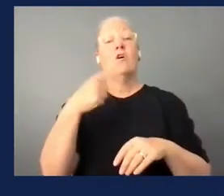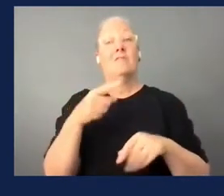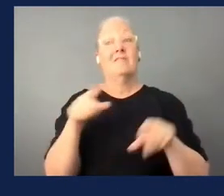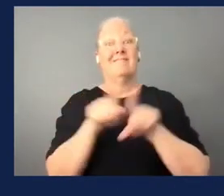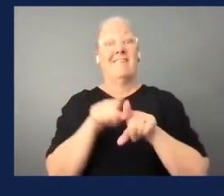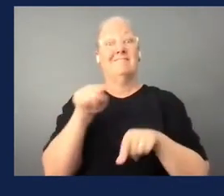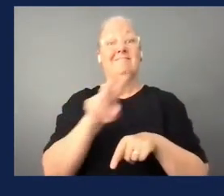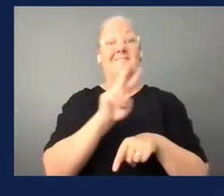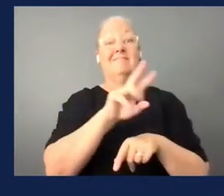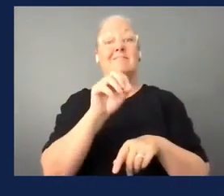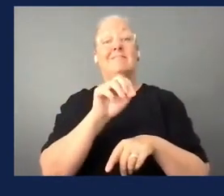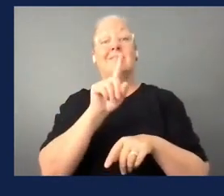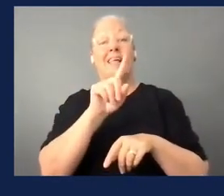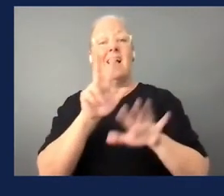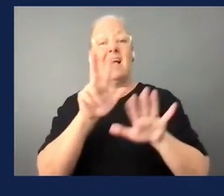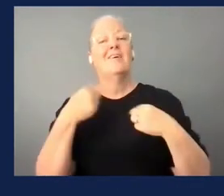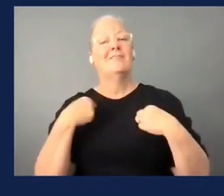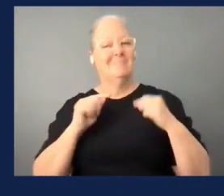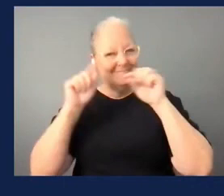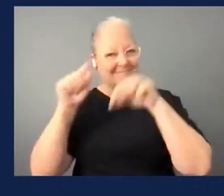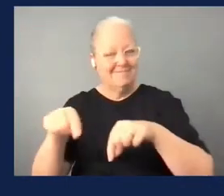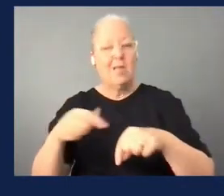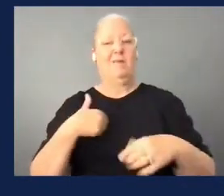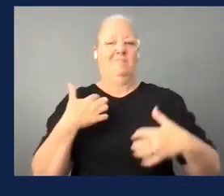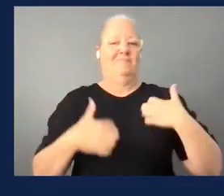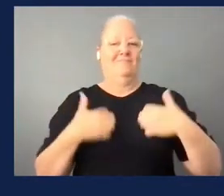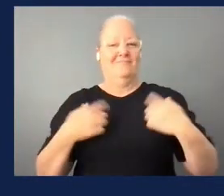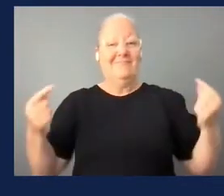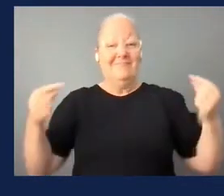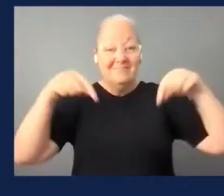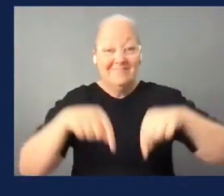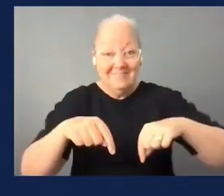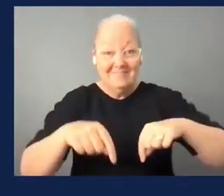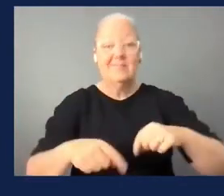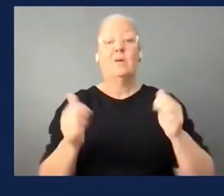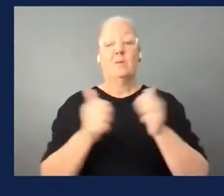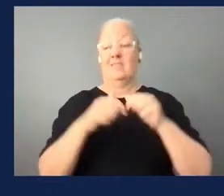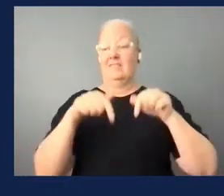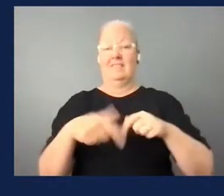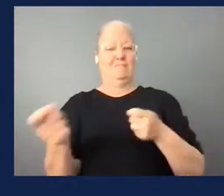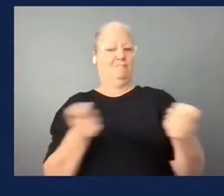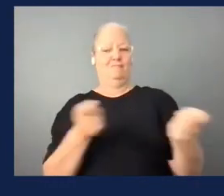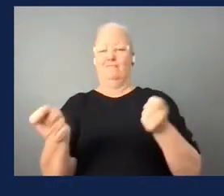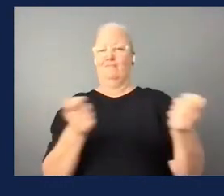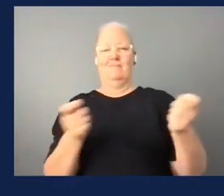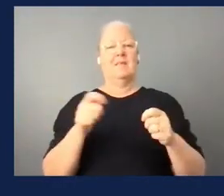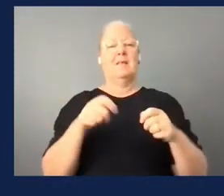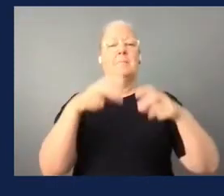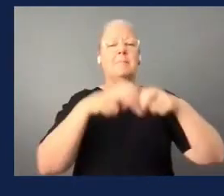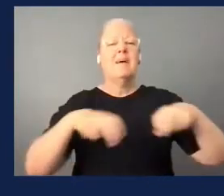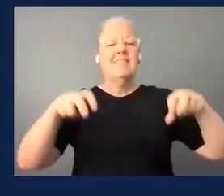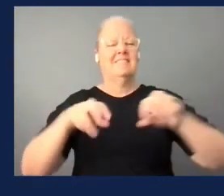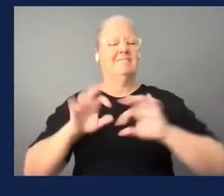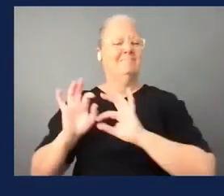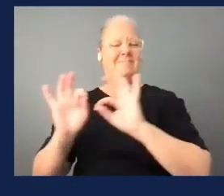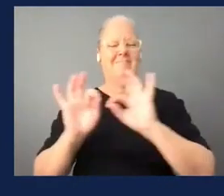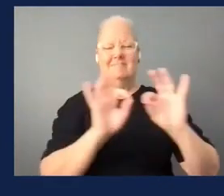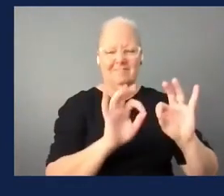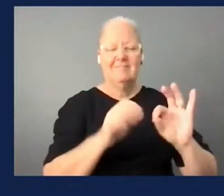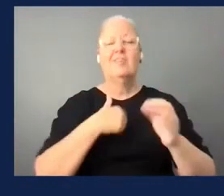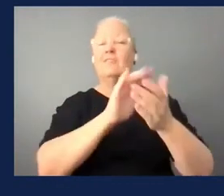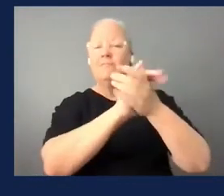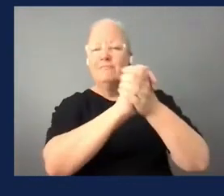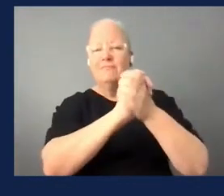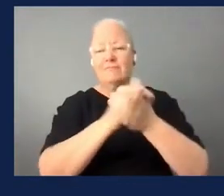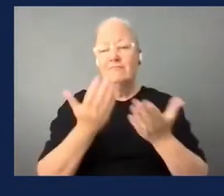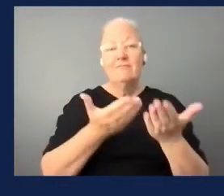exciting for me to be back this year and hosting this really brilliant panel. So yeah, I just want to say a huge congratulations to the Cafe team for putting on